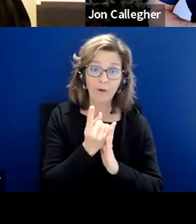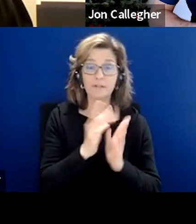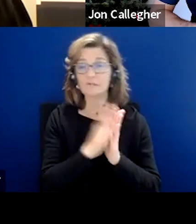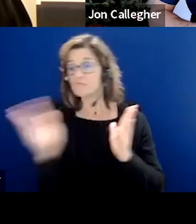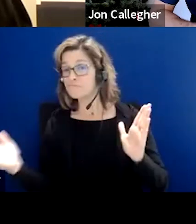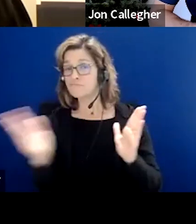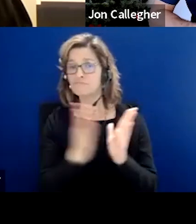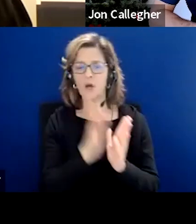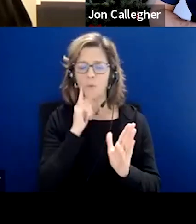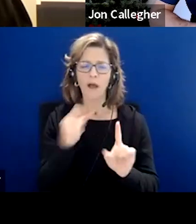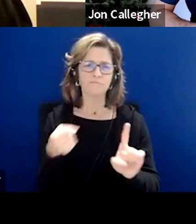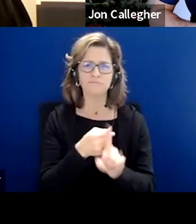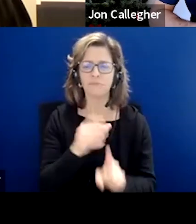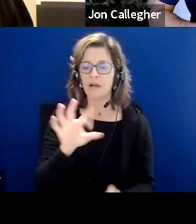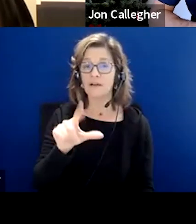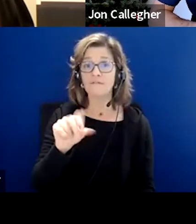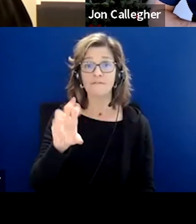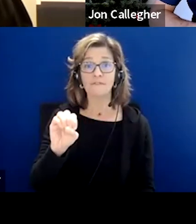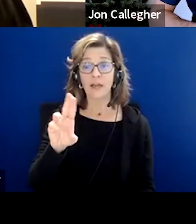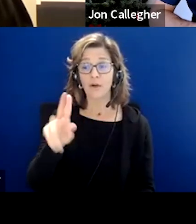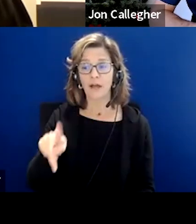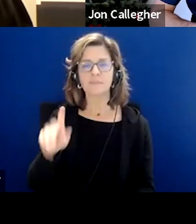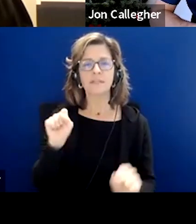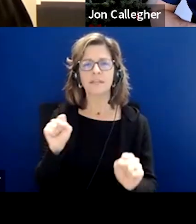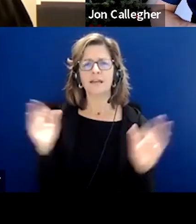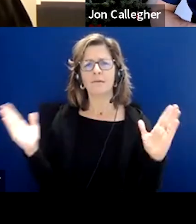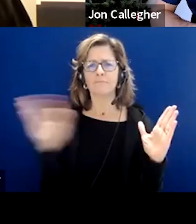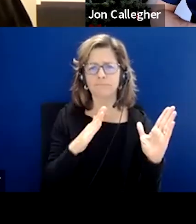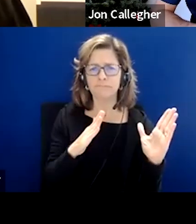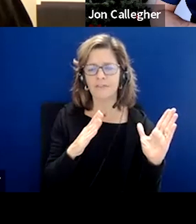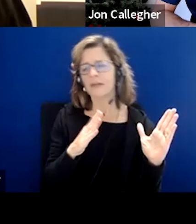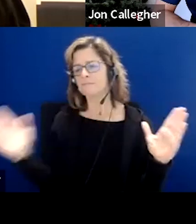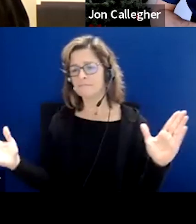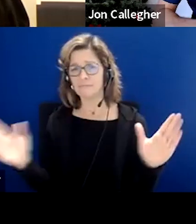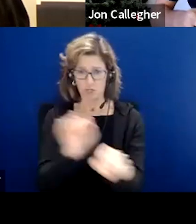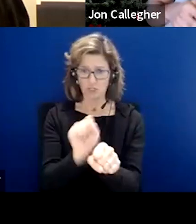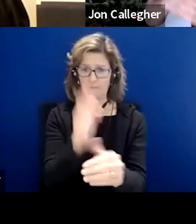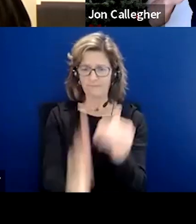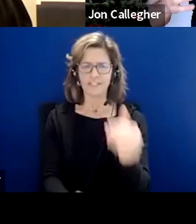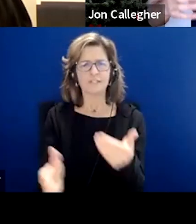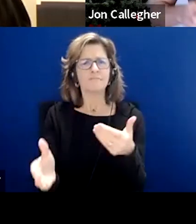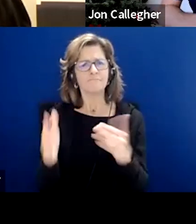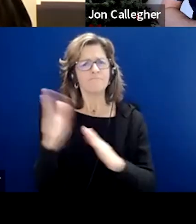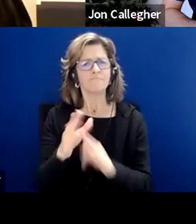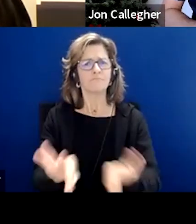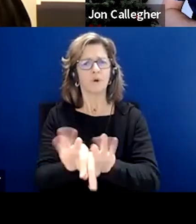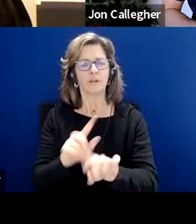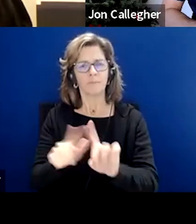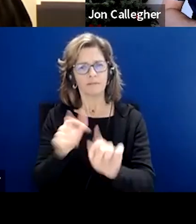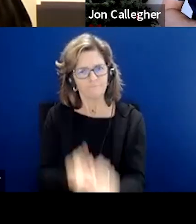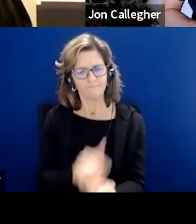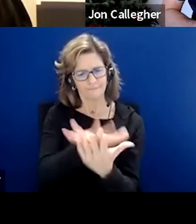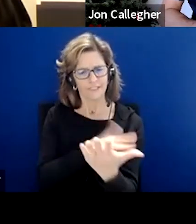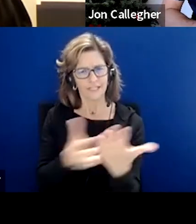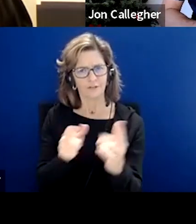long as work's getting done, allow us to work at our own pace. Having patience is really important. So, Paul, in light of especially